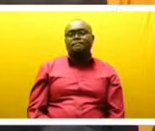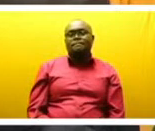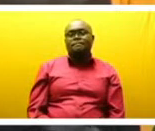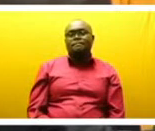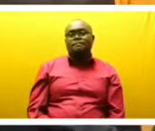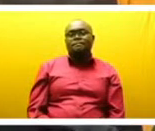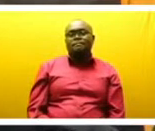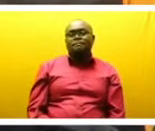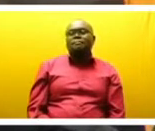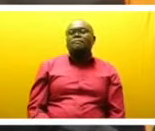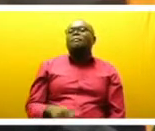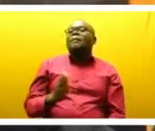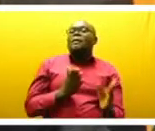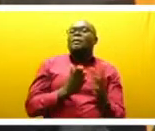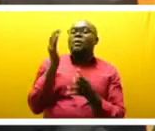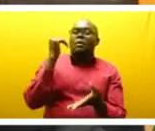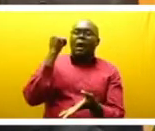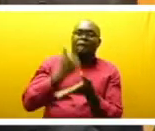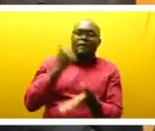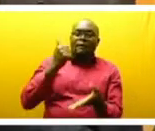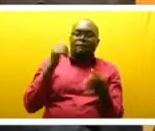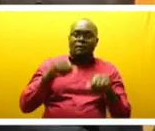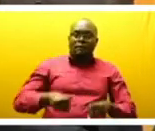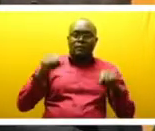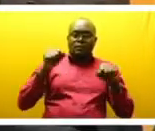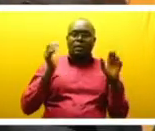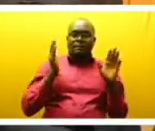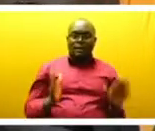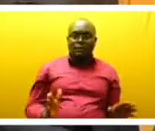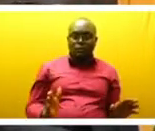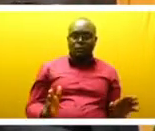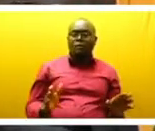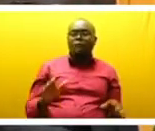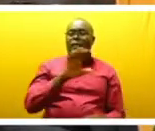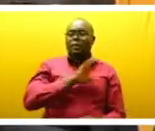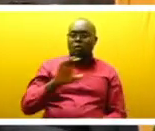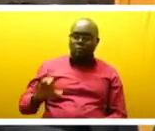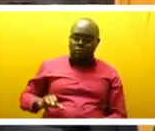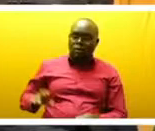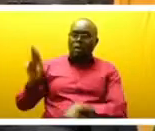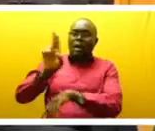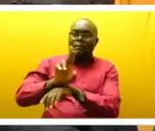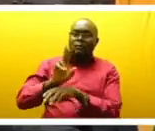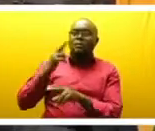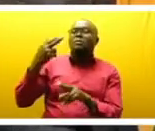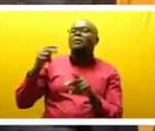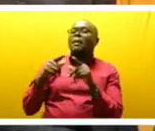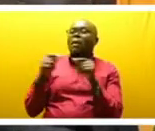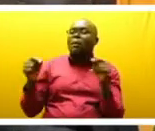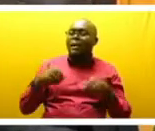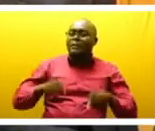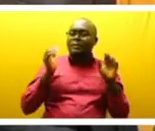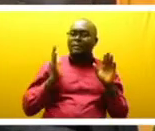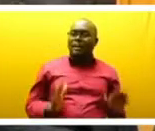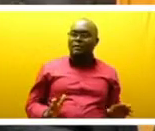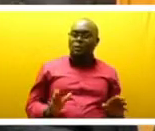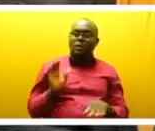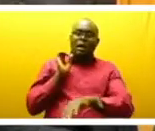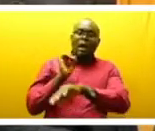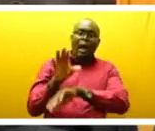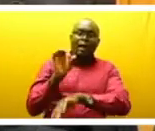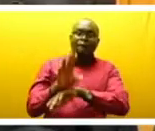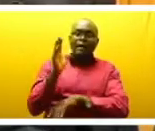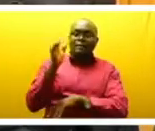according to the affidavit of the chairperson of the commission, and I'm using the word chairperson on advice by